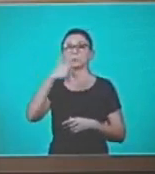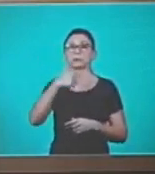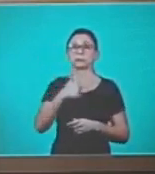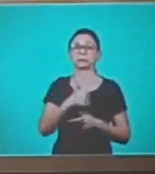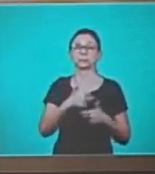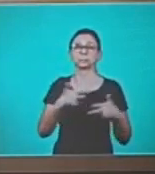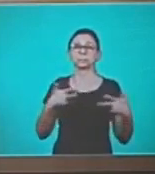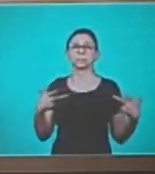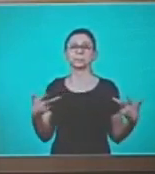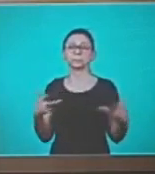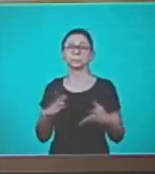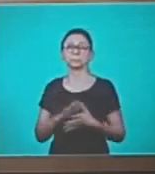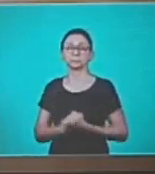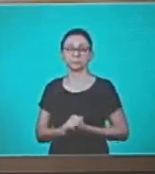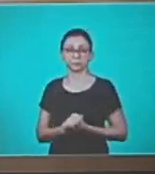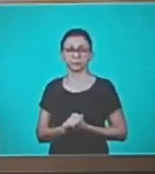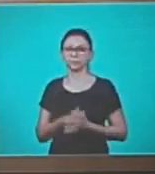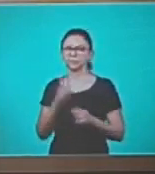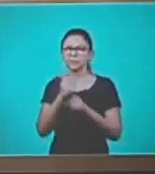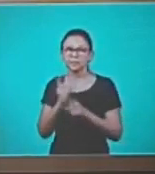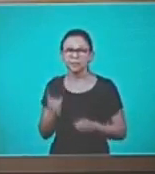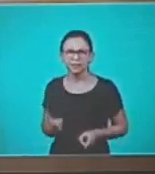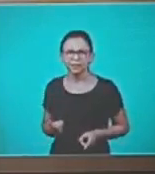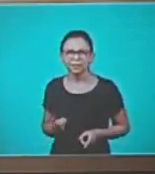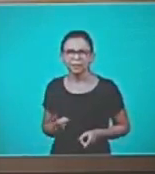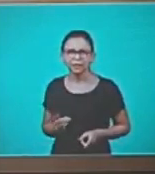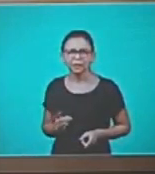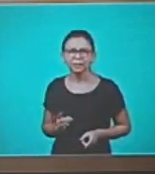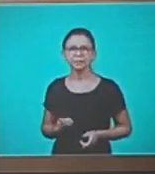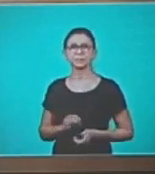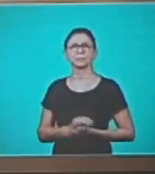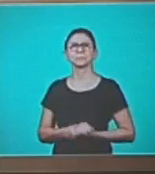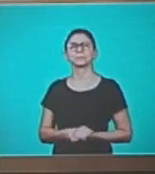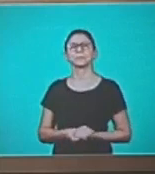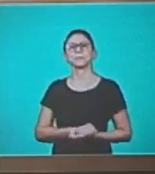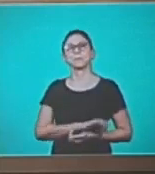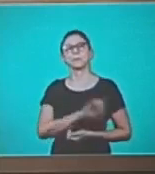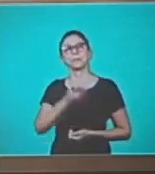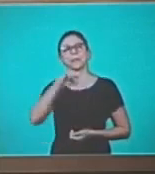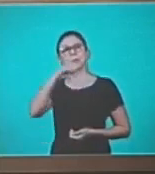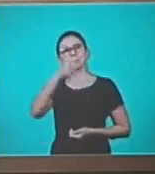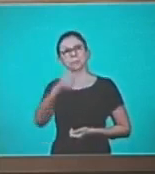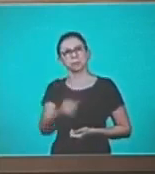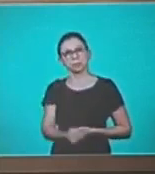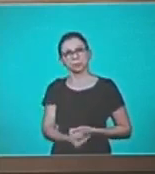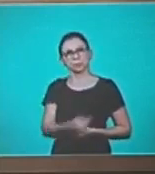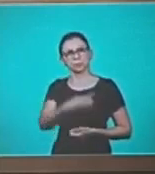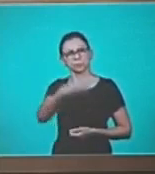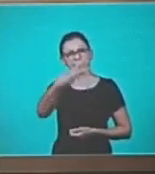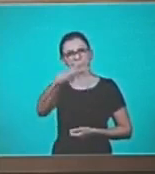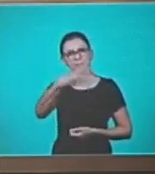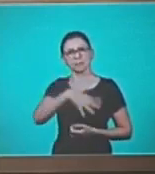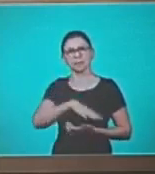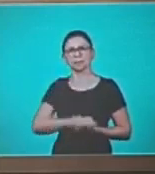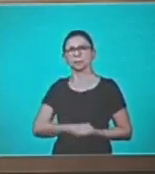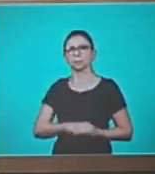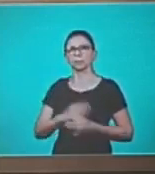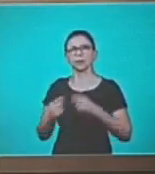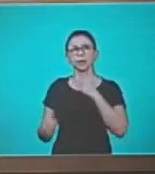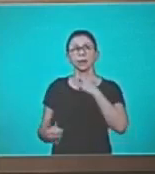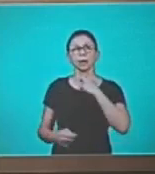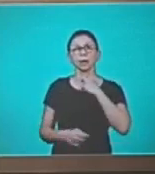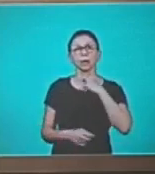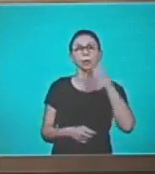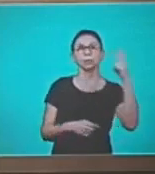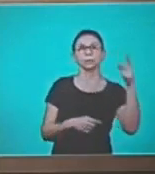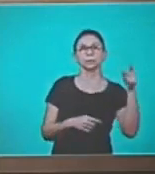have a glass of water, a holy glass of water. They are not going to find it there. They heard the shout, but they